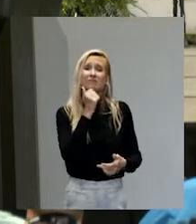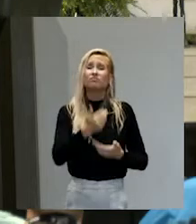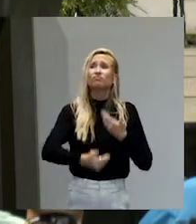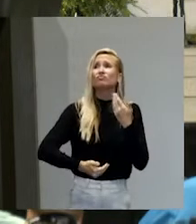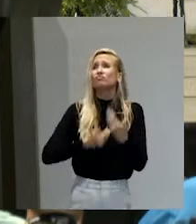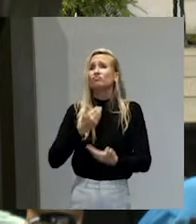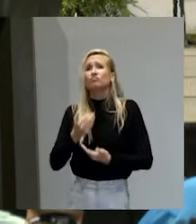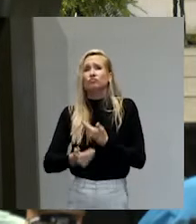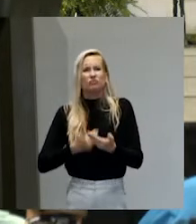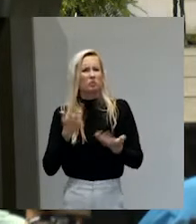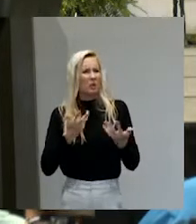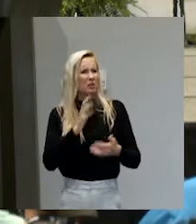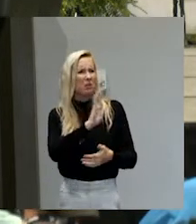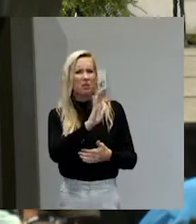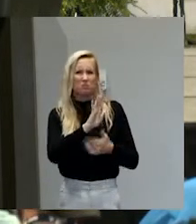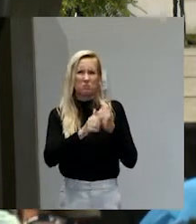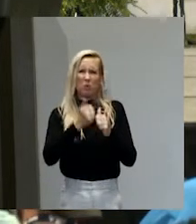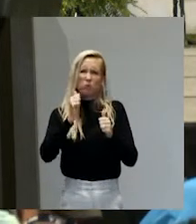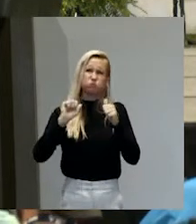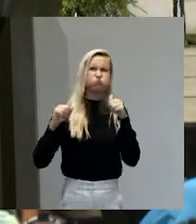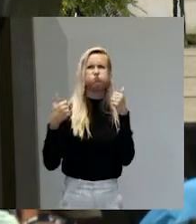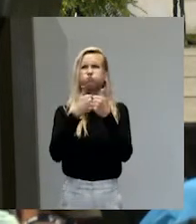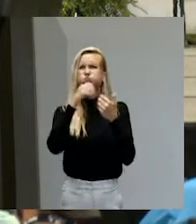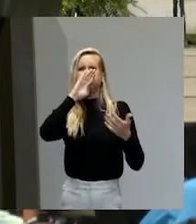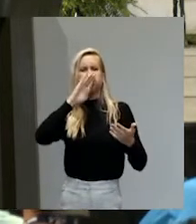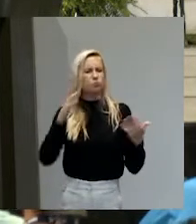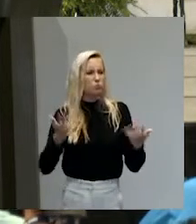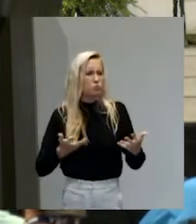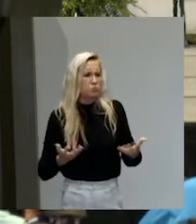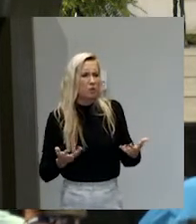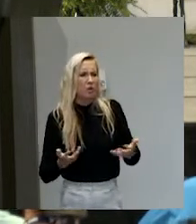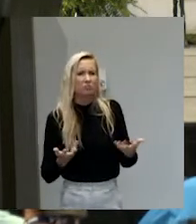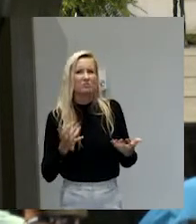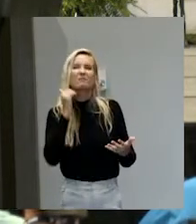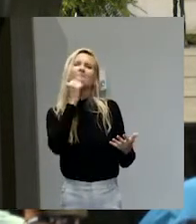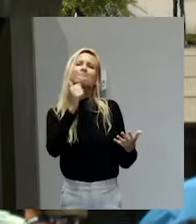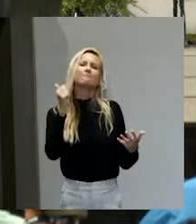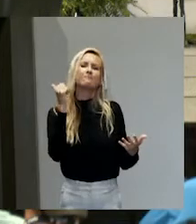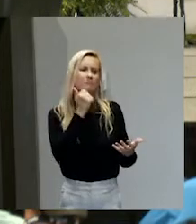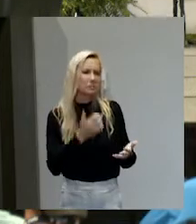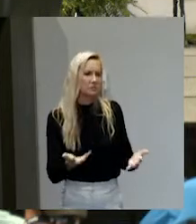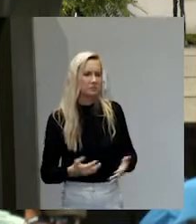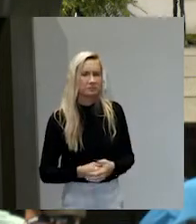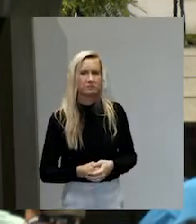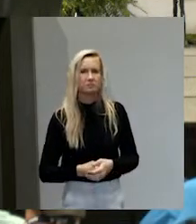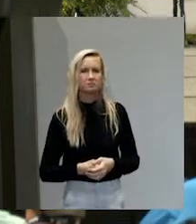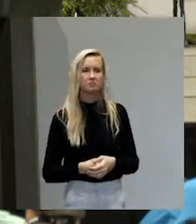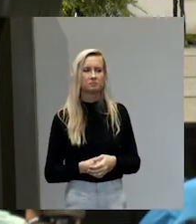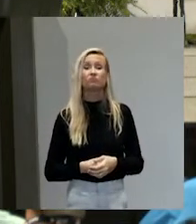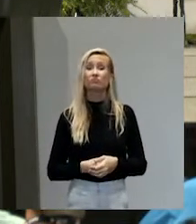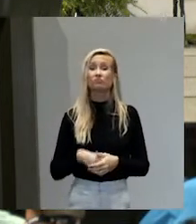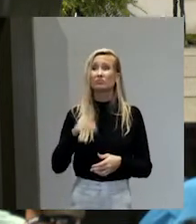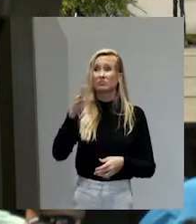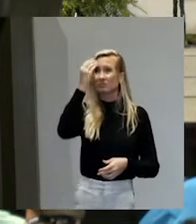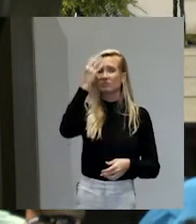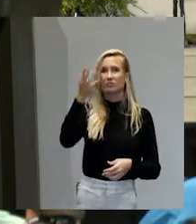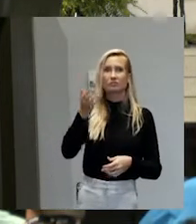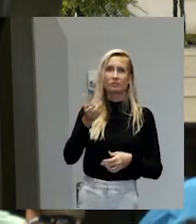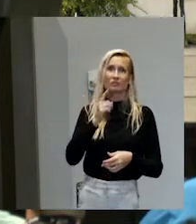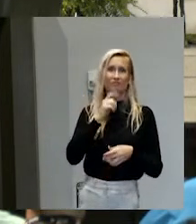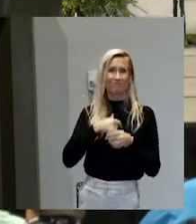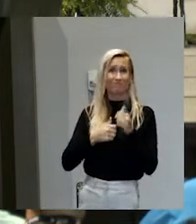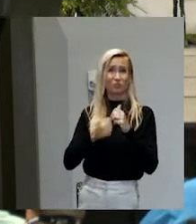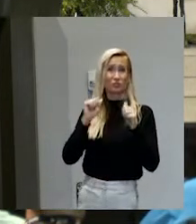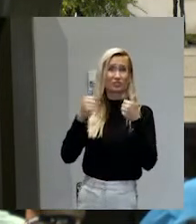life? I mean, I can tell you, but by far and above anything else, OCD.